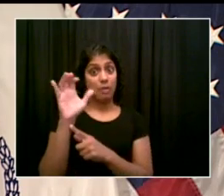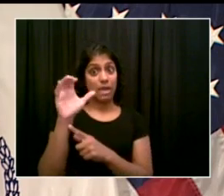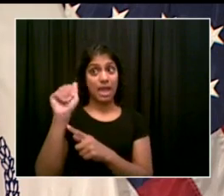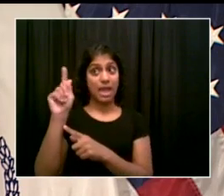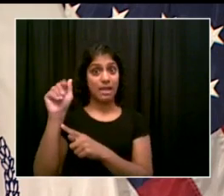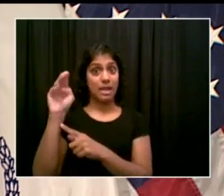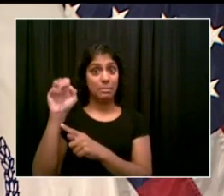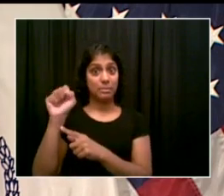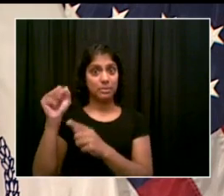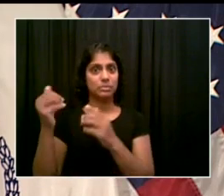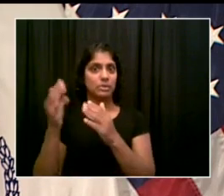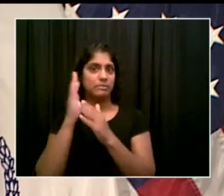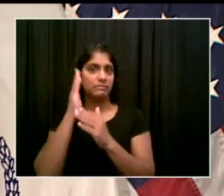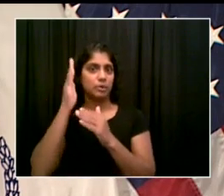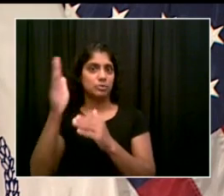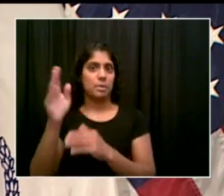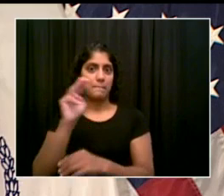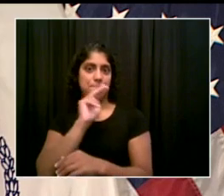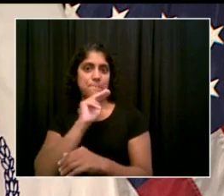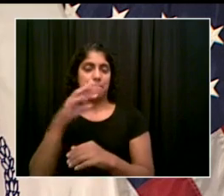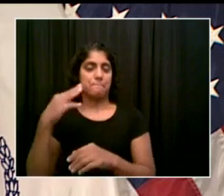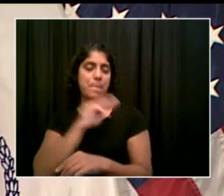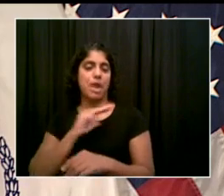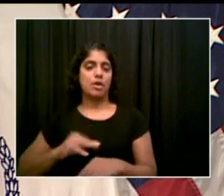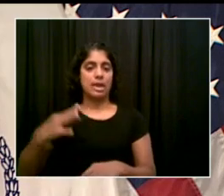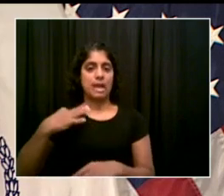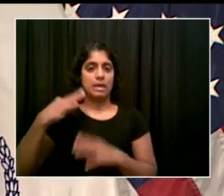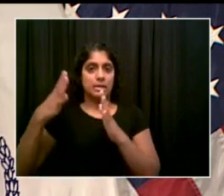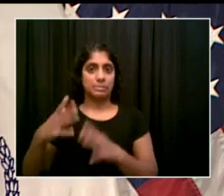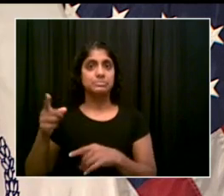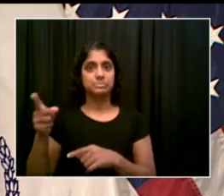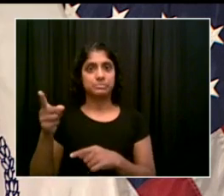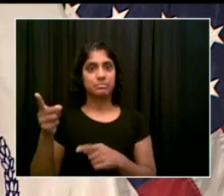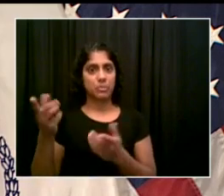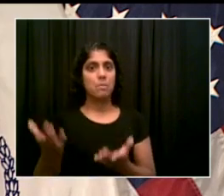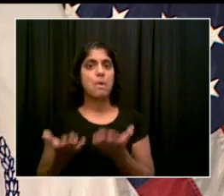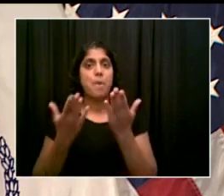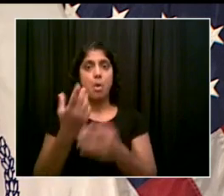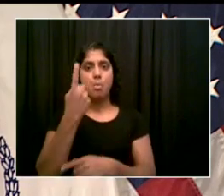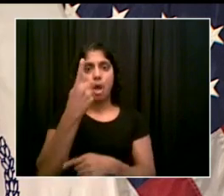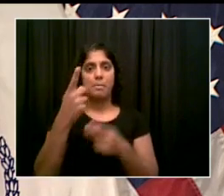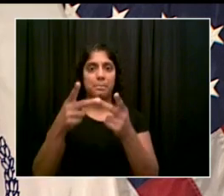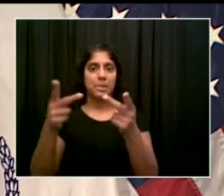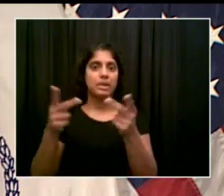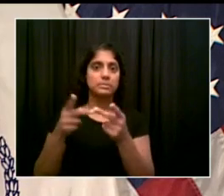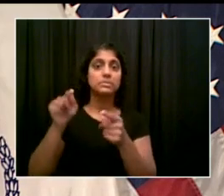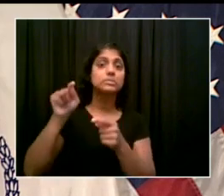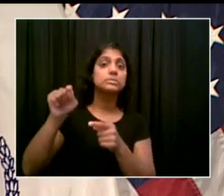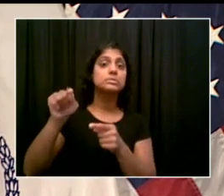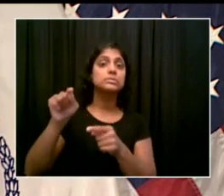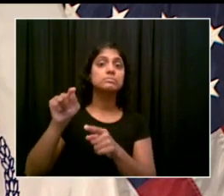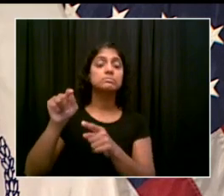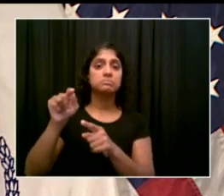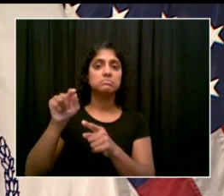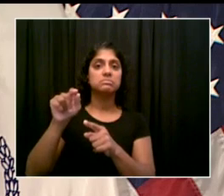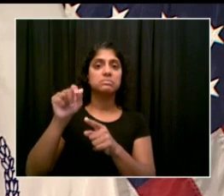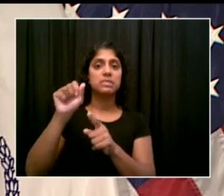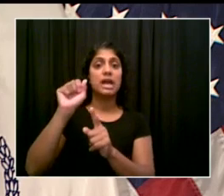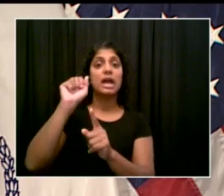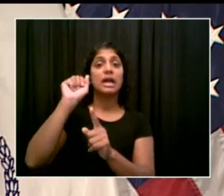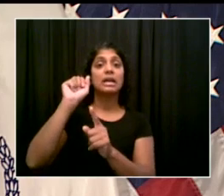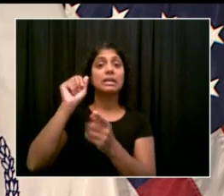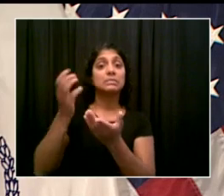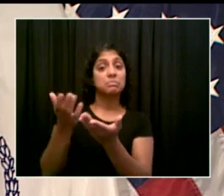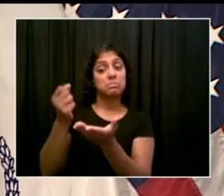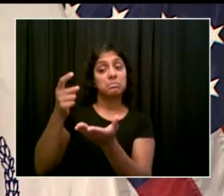think a couple of things. Certainly NYPD, working with community groups and community leaders, has taken